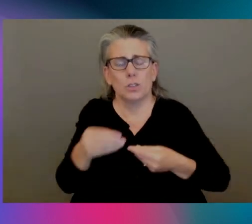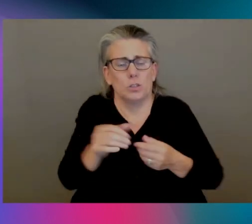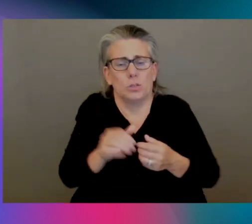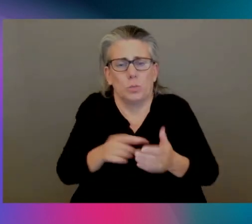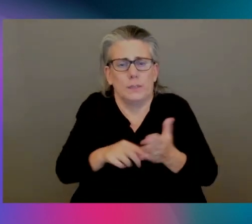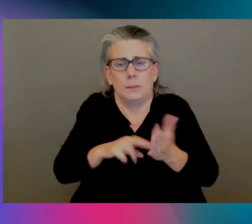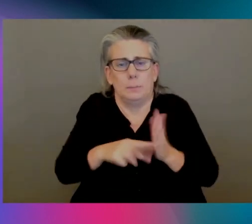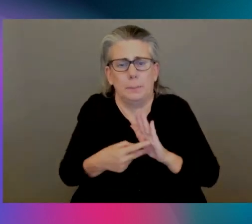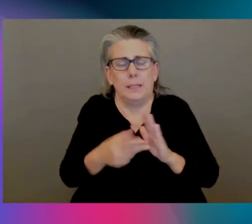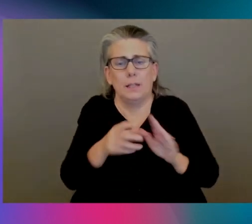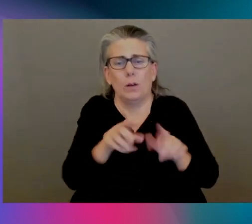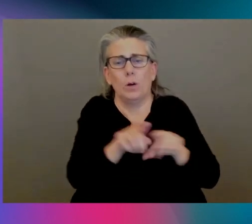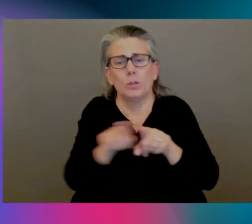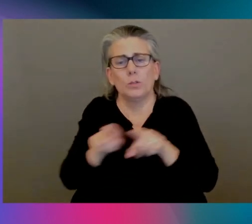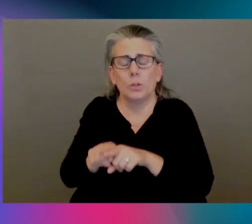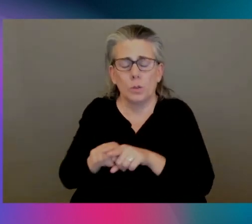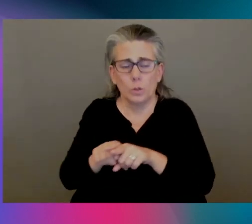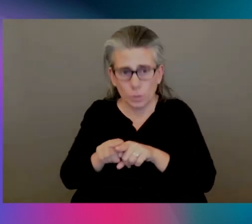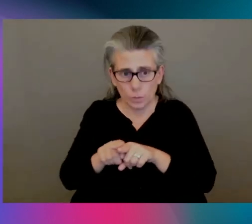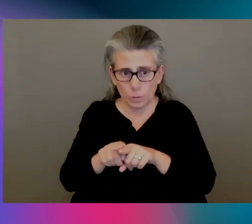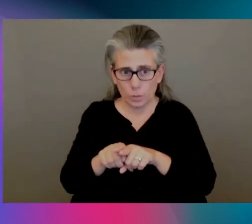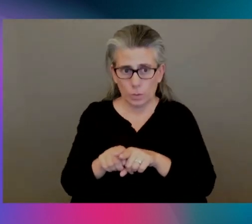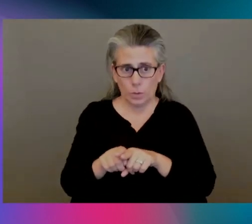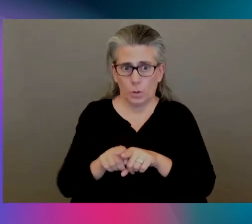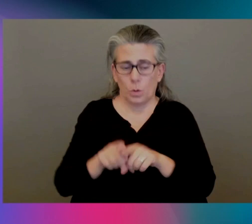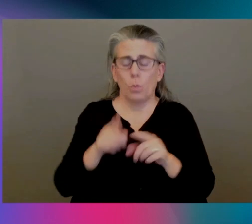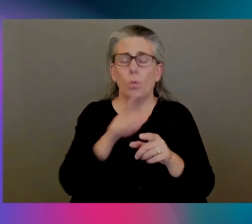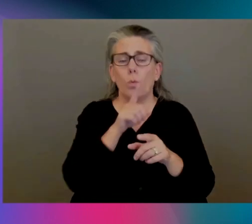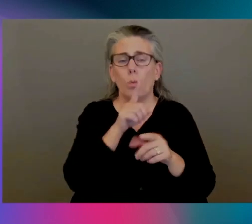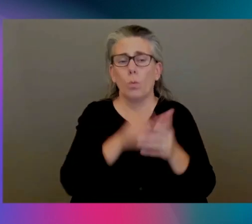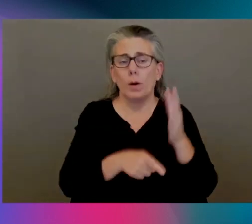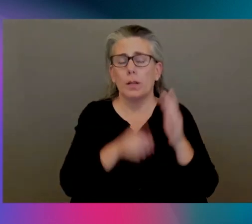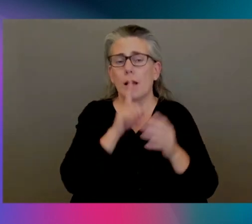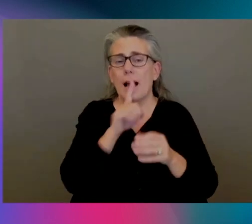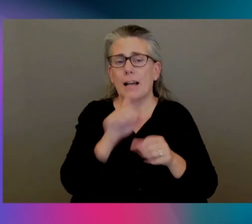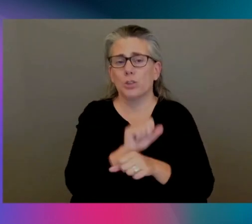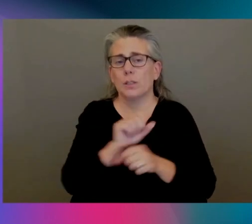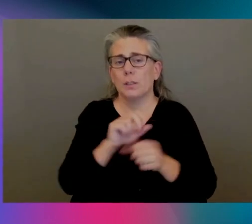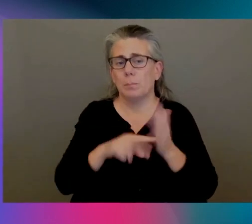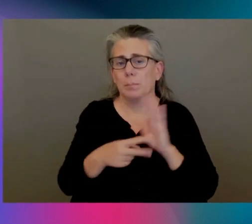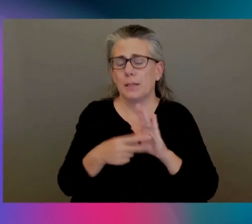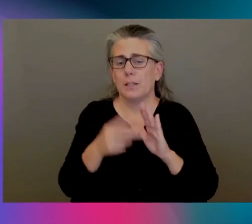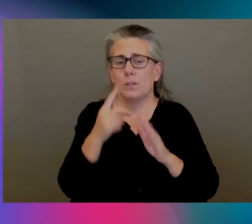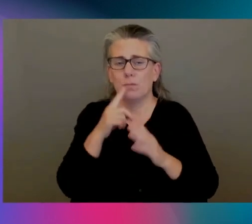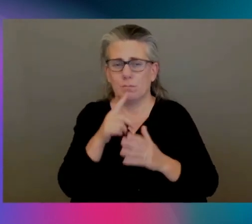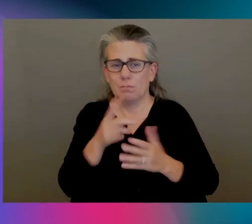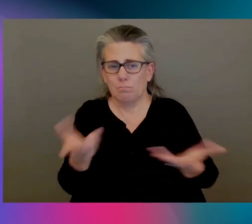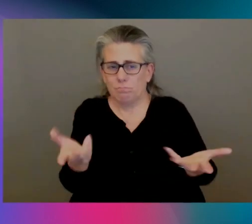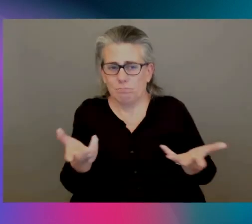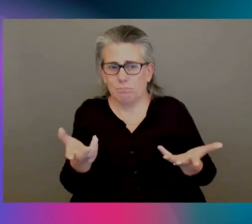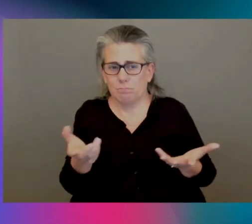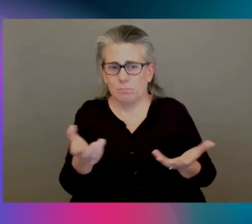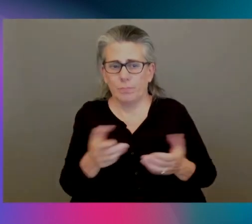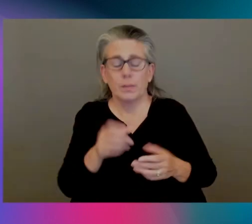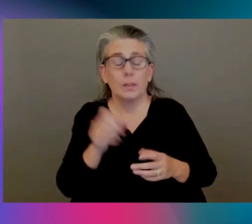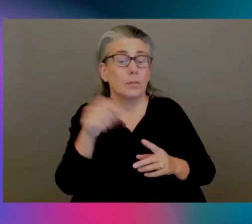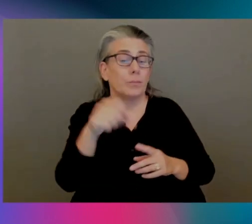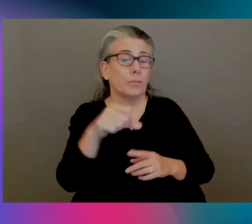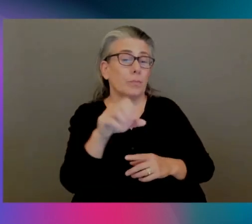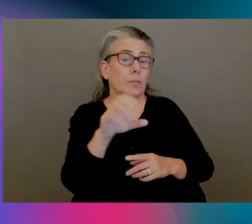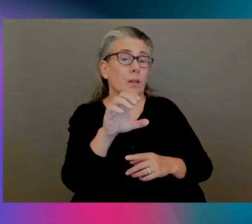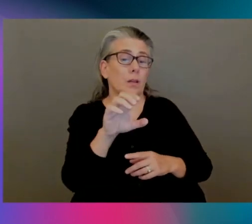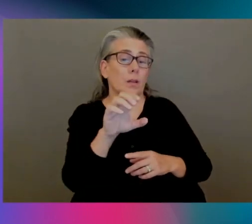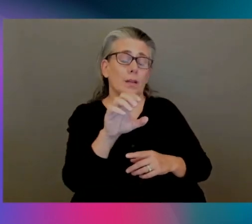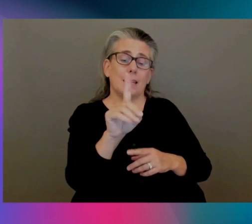now what it basically means for data exchange? Yeah, Kumar. So really, data is at the core of sustainability